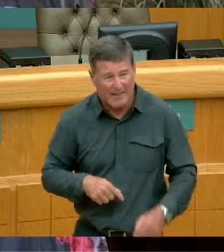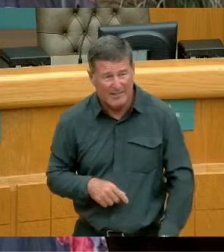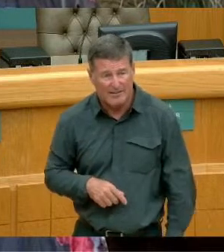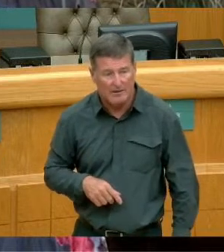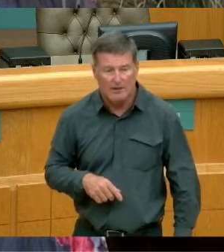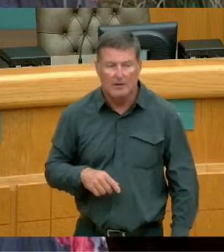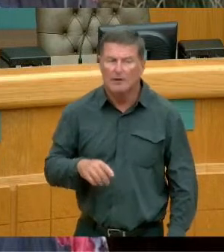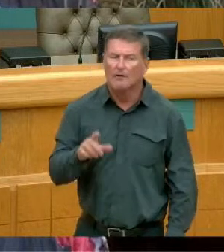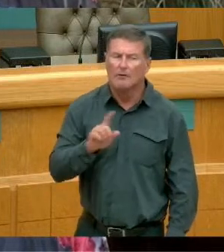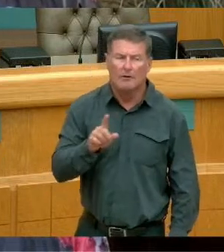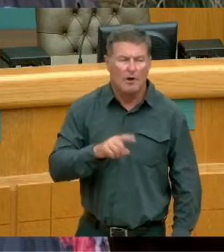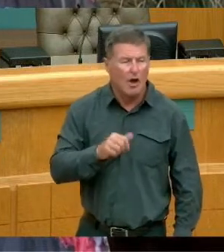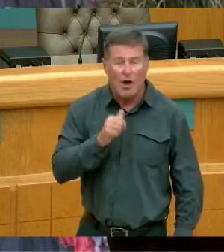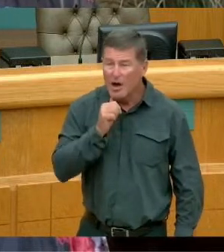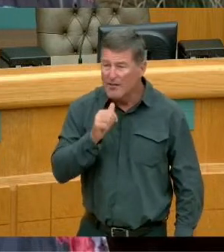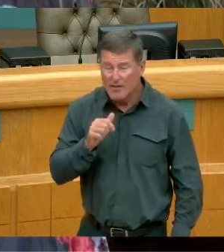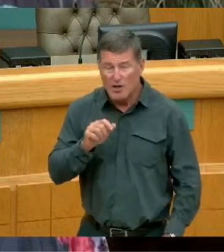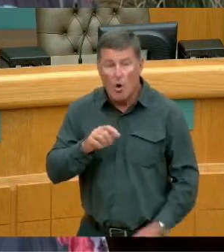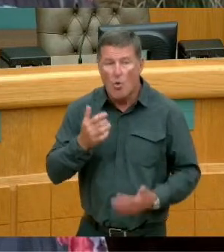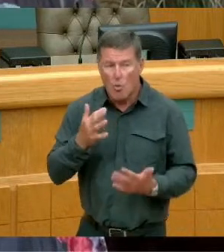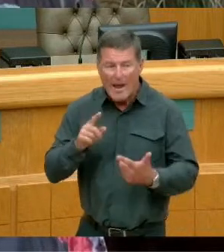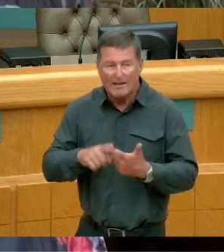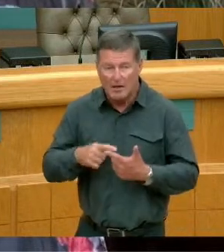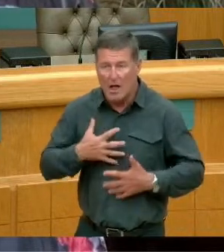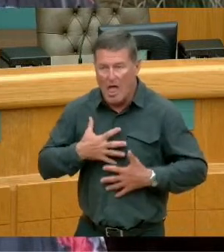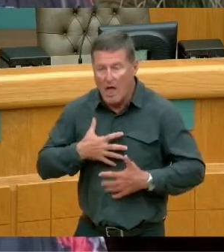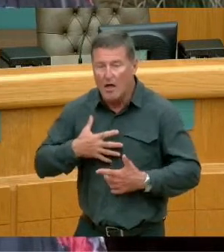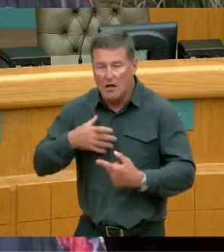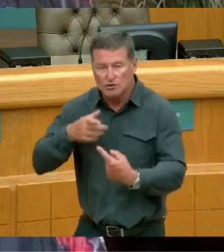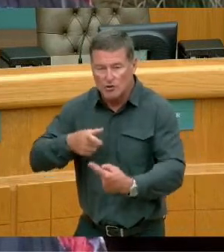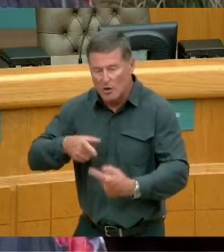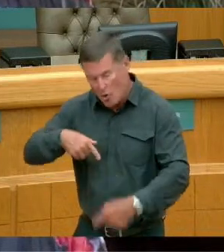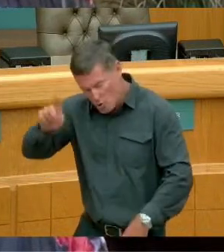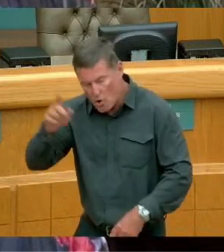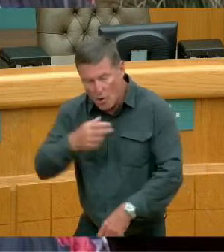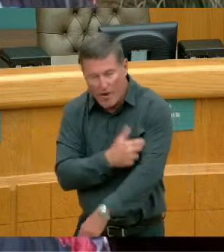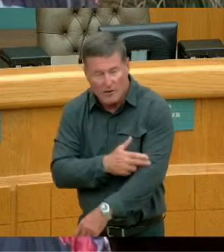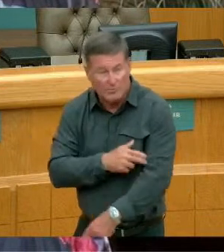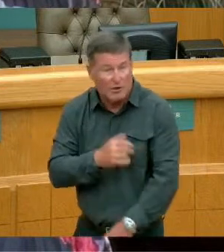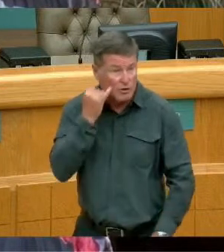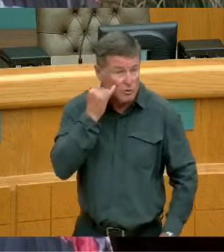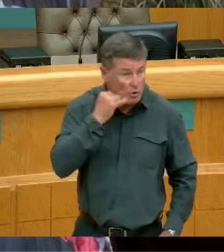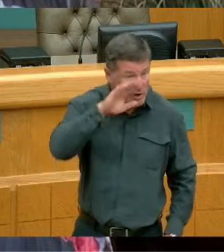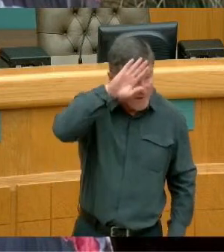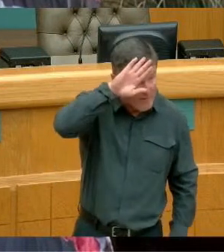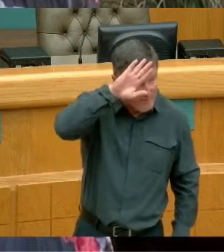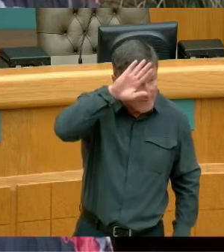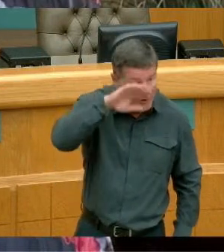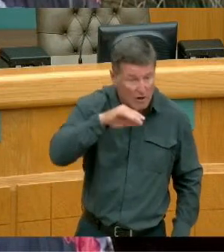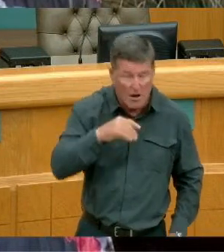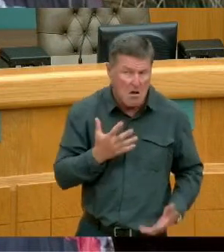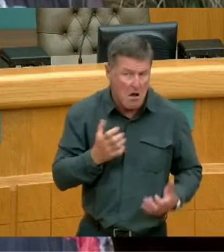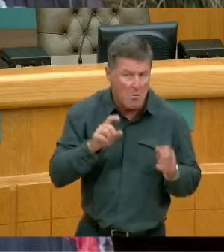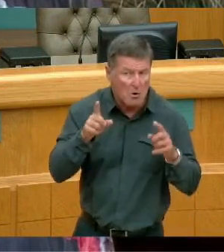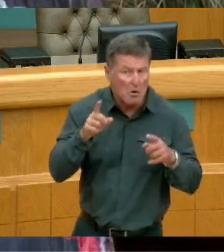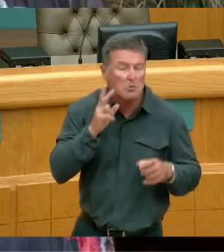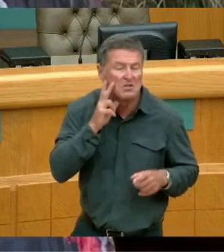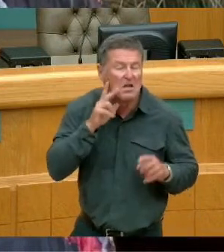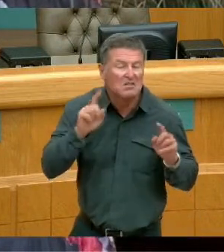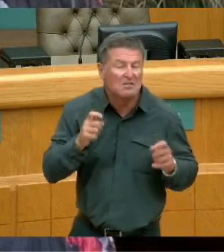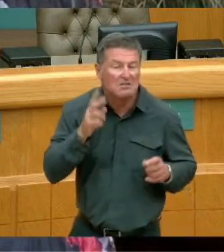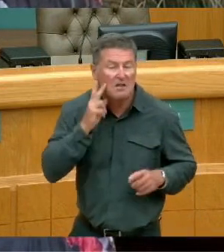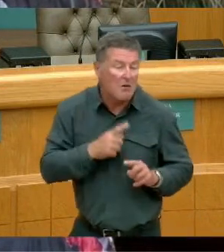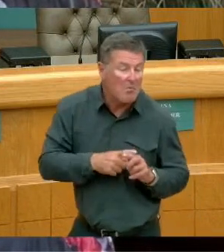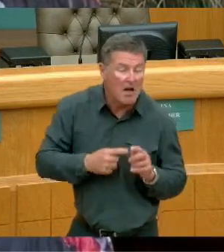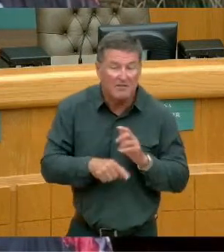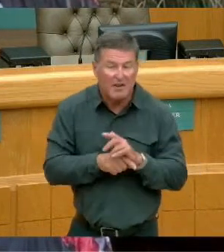don't need to go if you have a fever, you have a low-grade fever, you're just wanting to know if you're positive. That's not the right time, nor the right